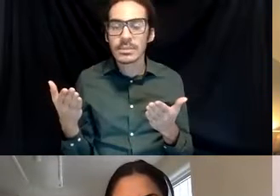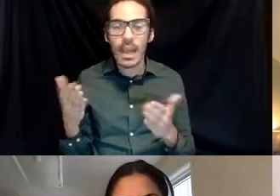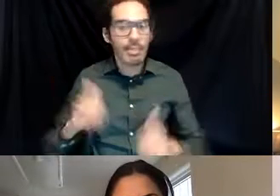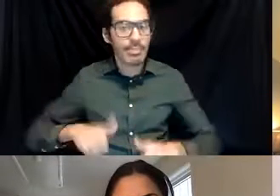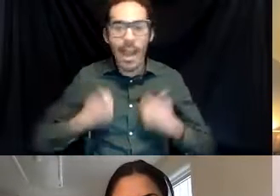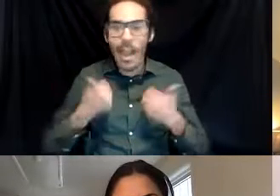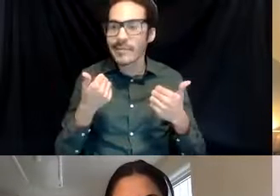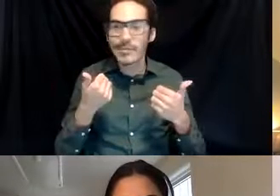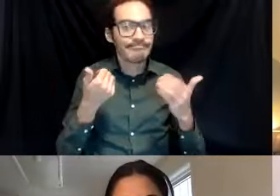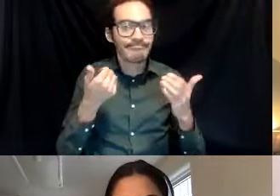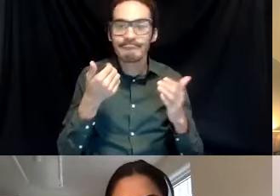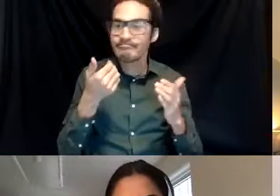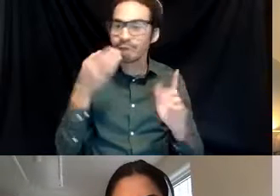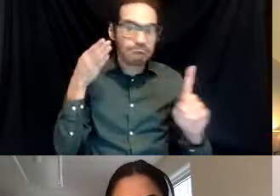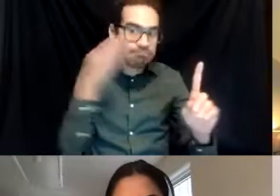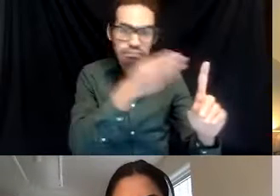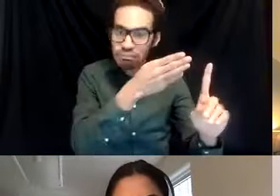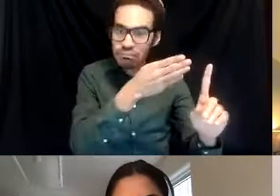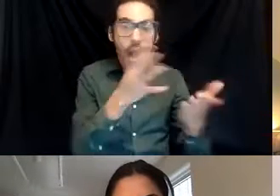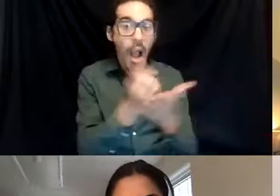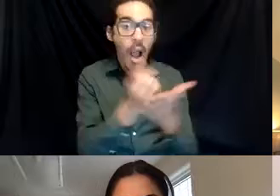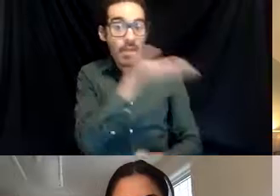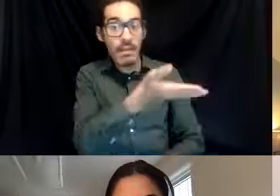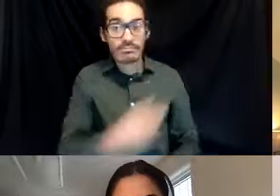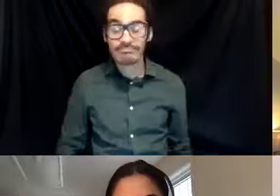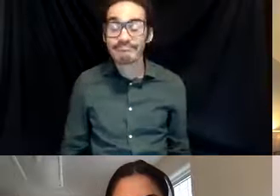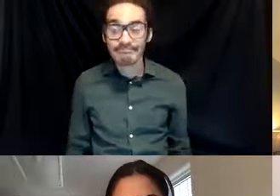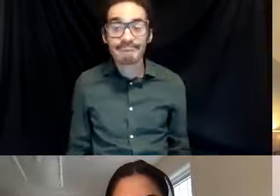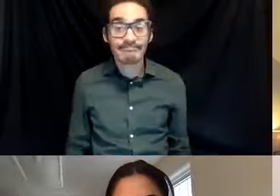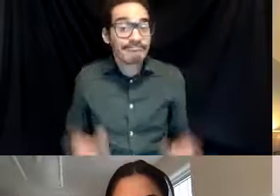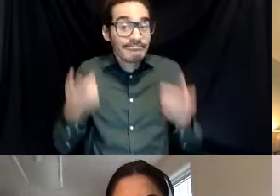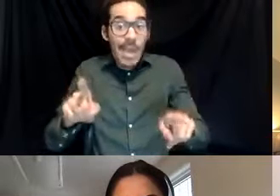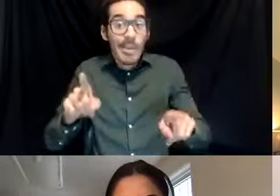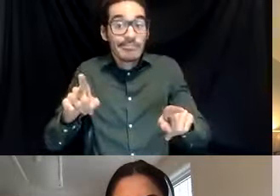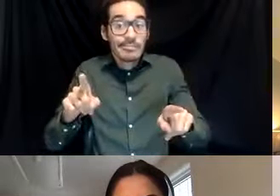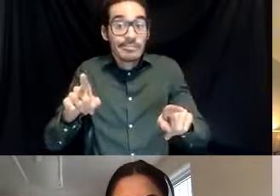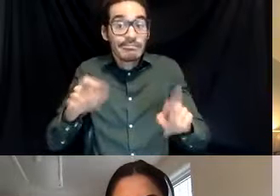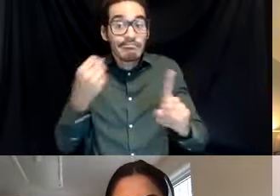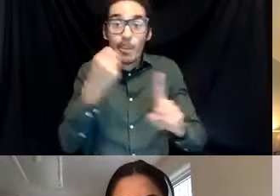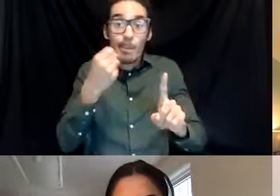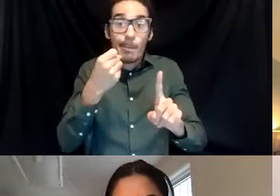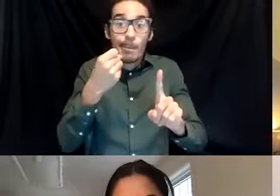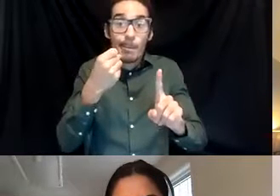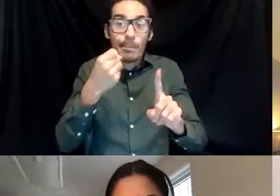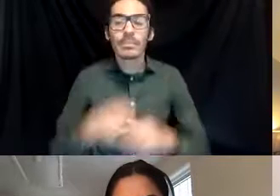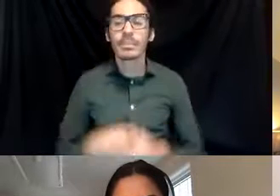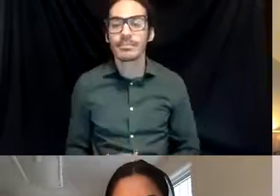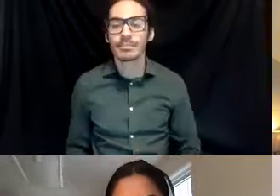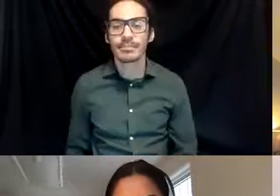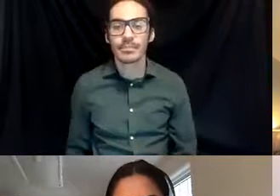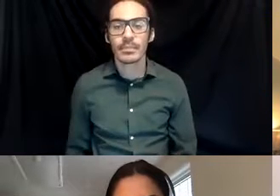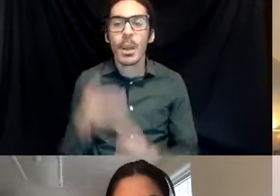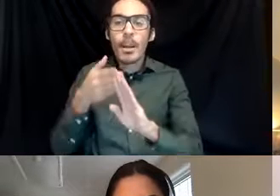in that direction and opportunities were there, and it just sort of happened. But before I